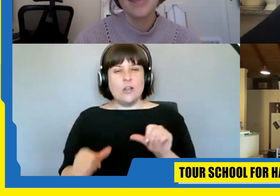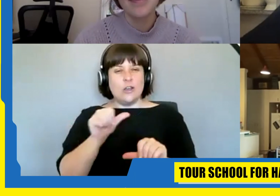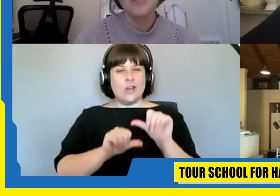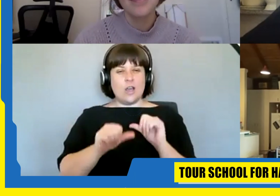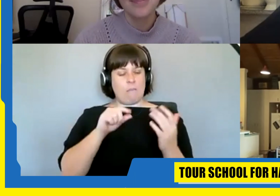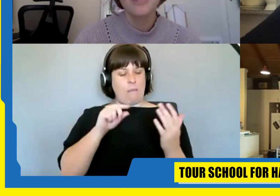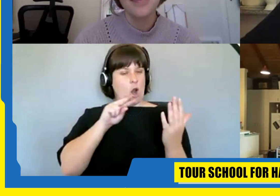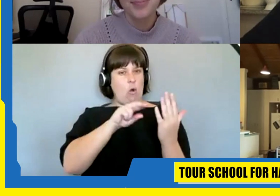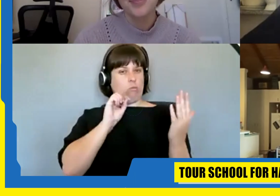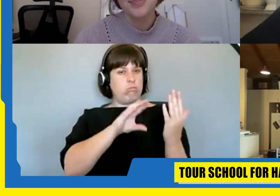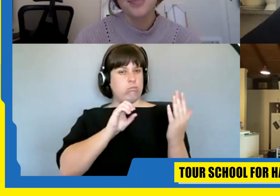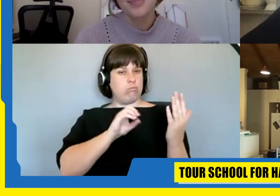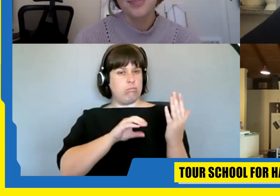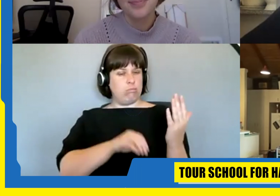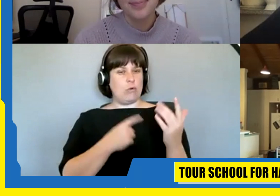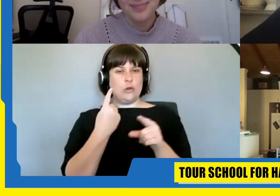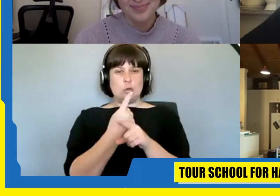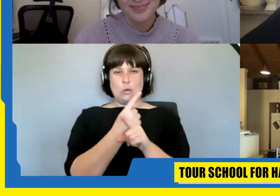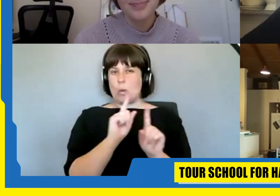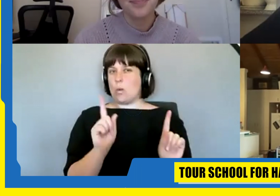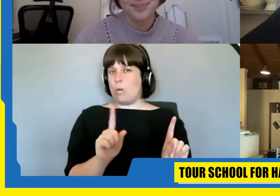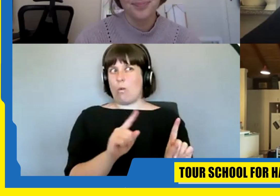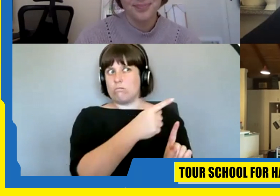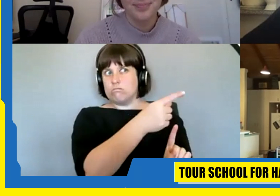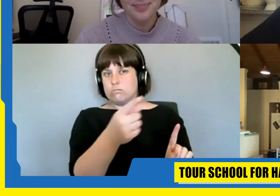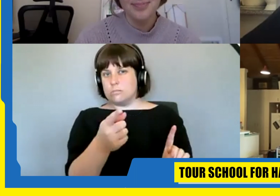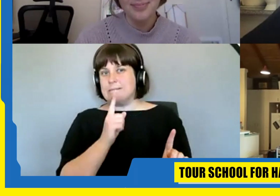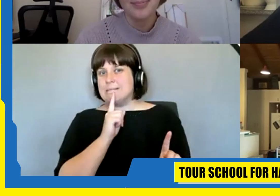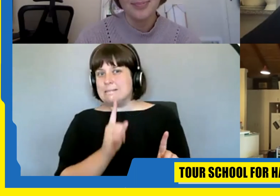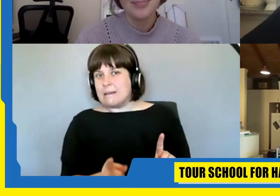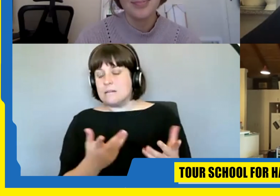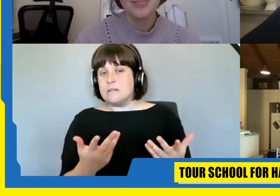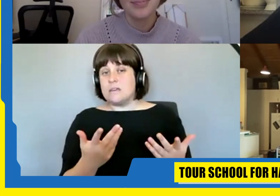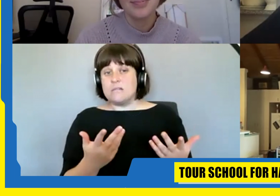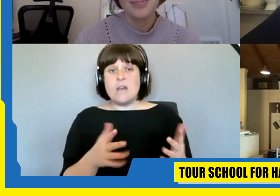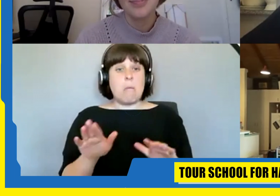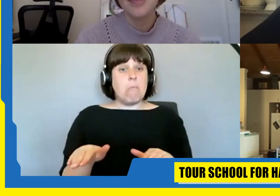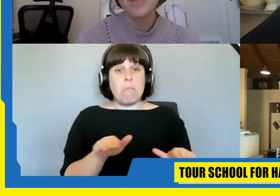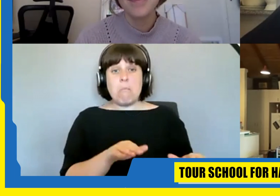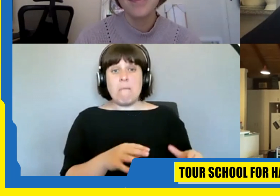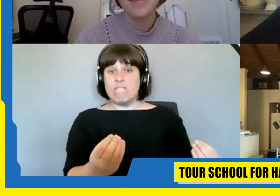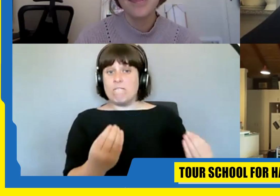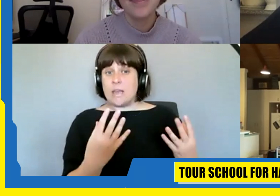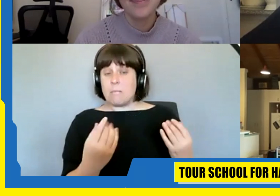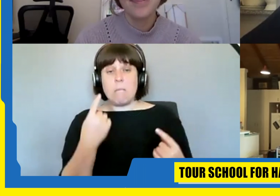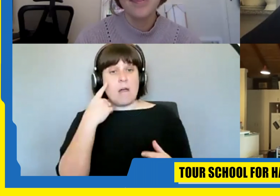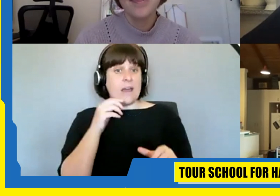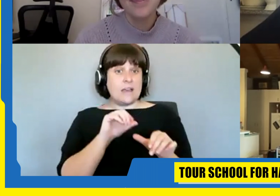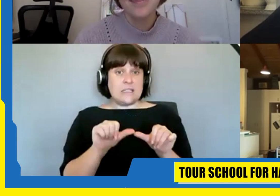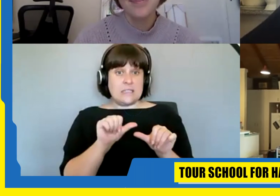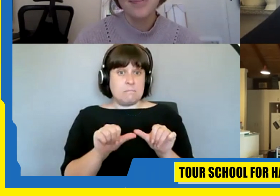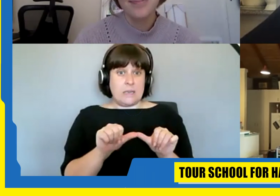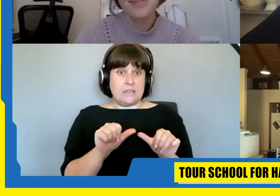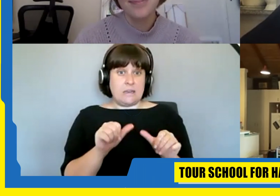and, it's very informal audience feedback, but it's better than none. Well, we did one very